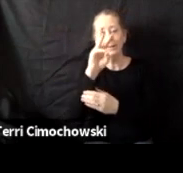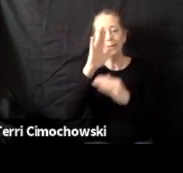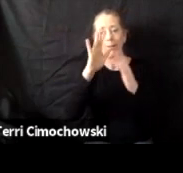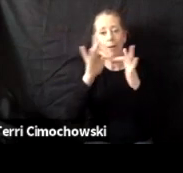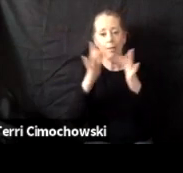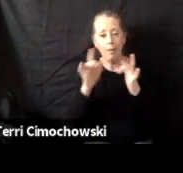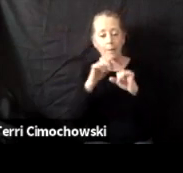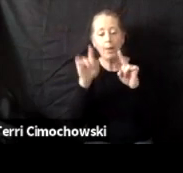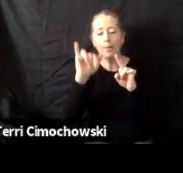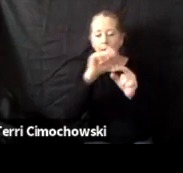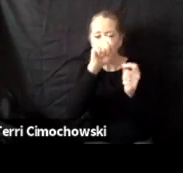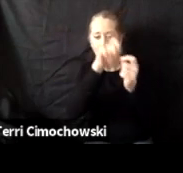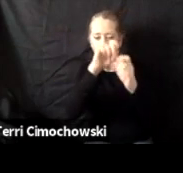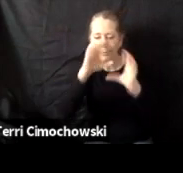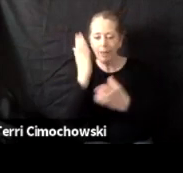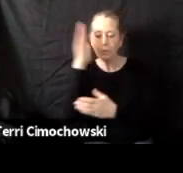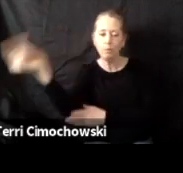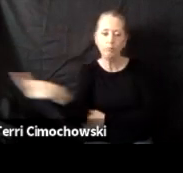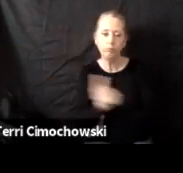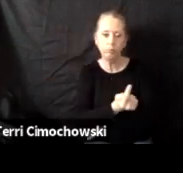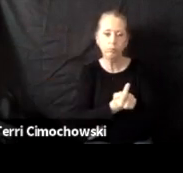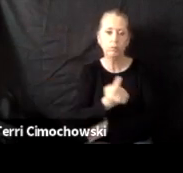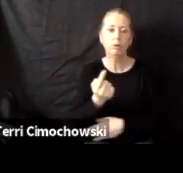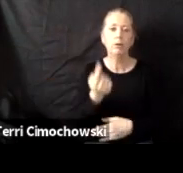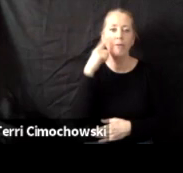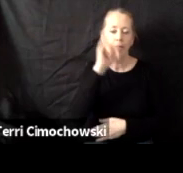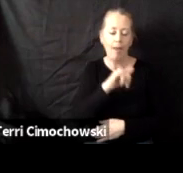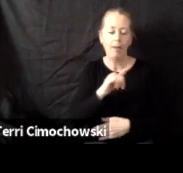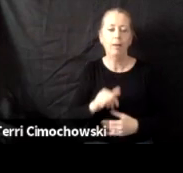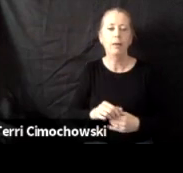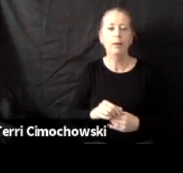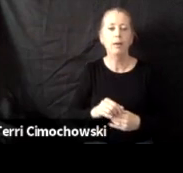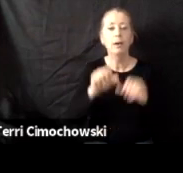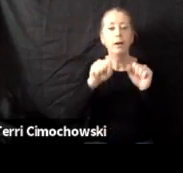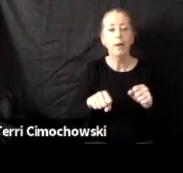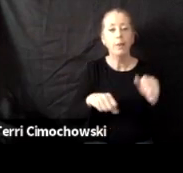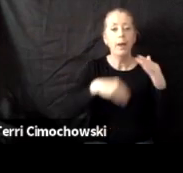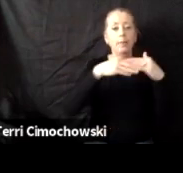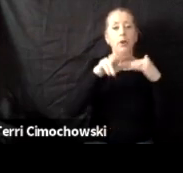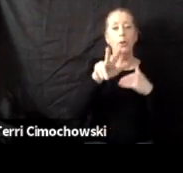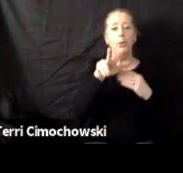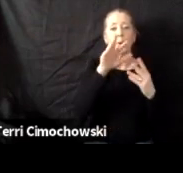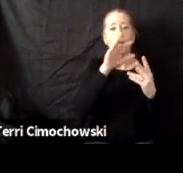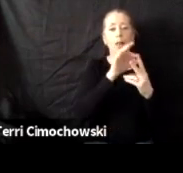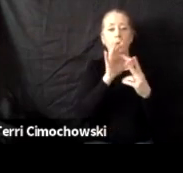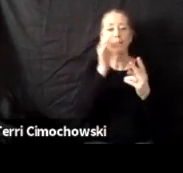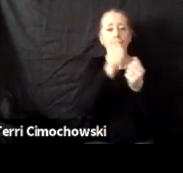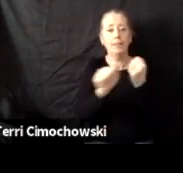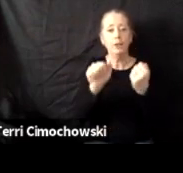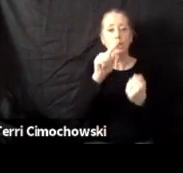in for that particular specialized elective. And that can be up to 3 electives each term.